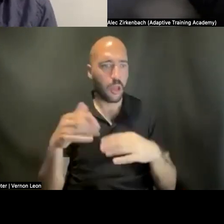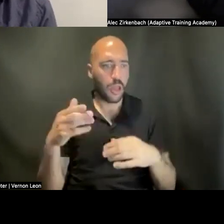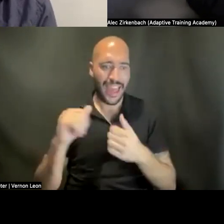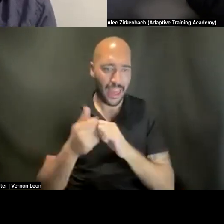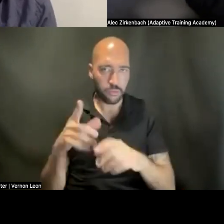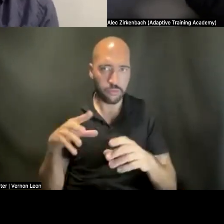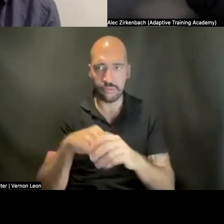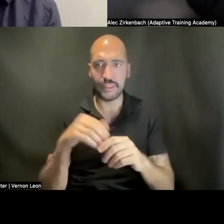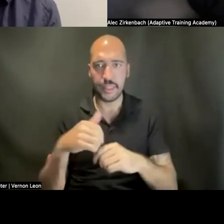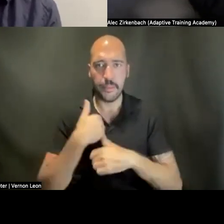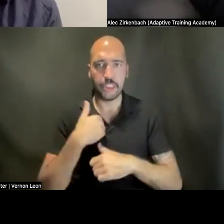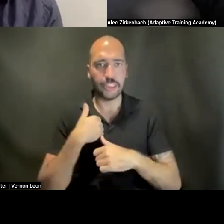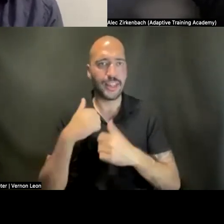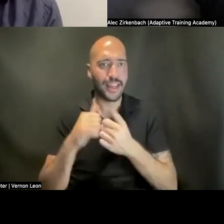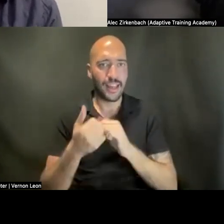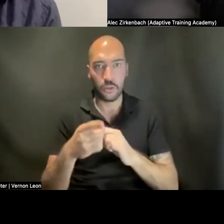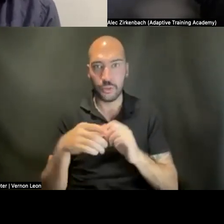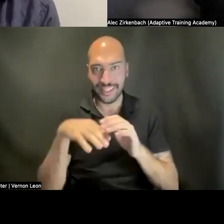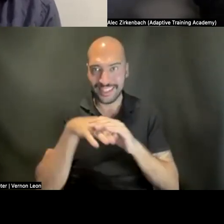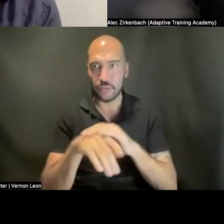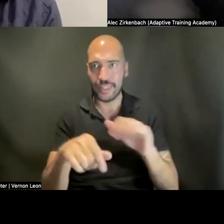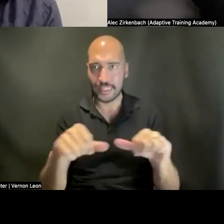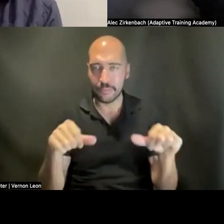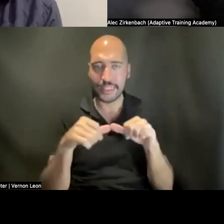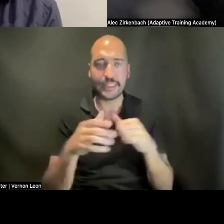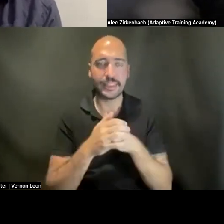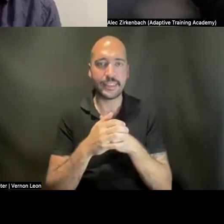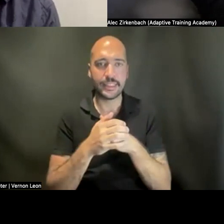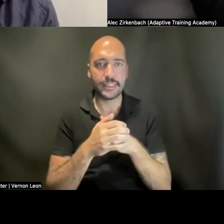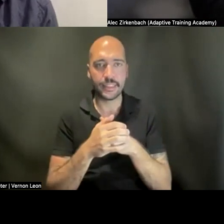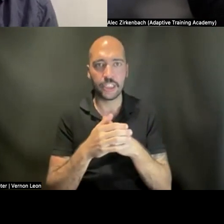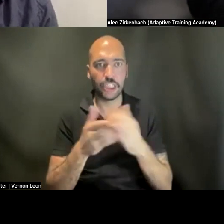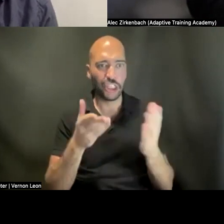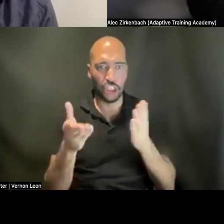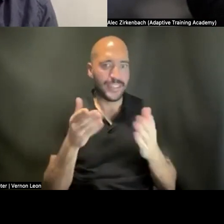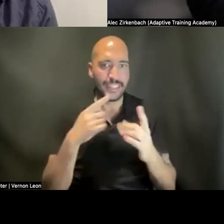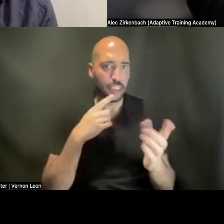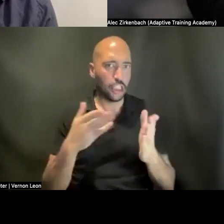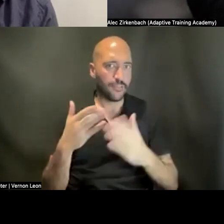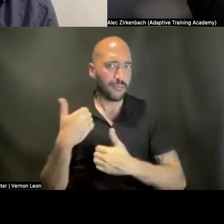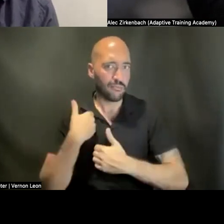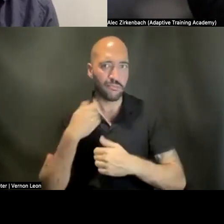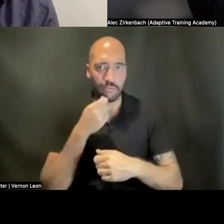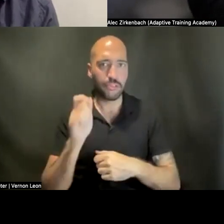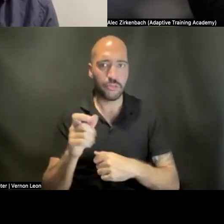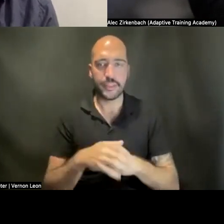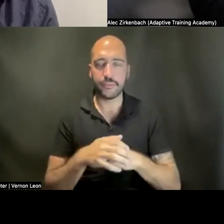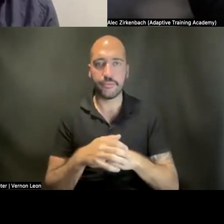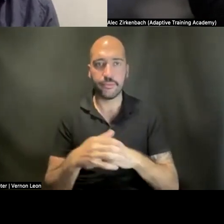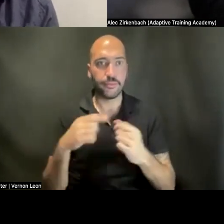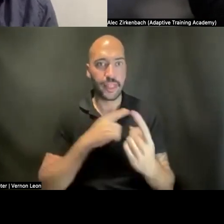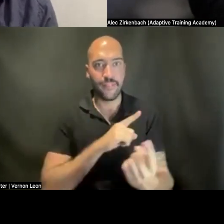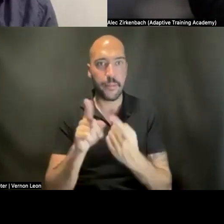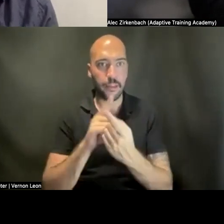you came to this place. Service is service. And I've met so